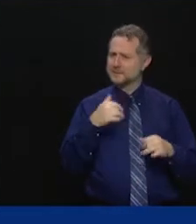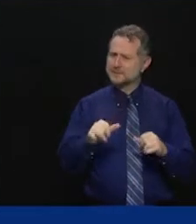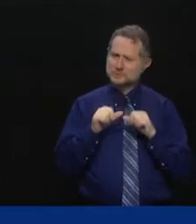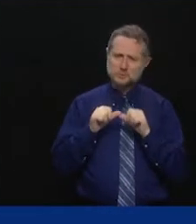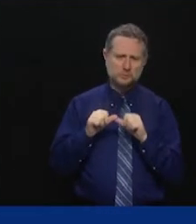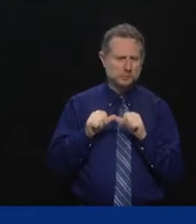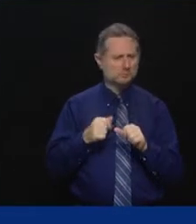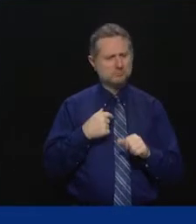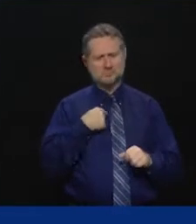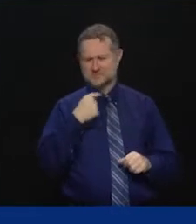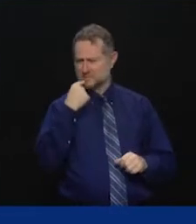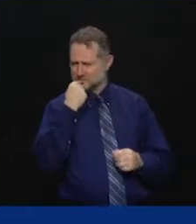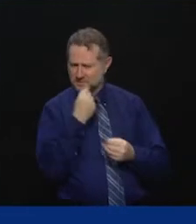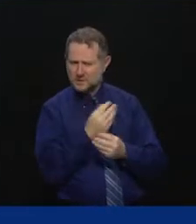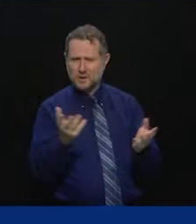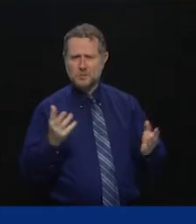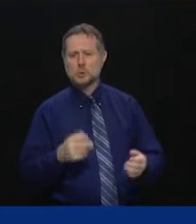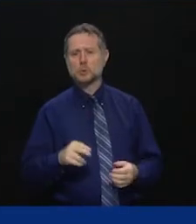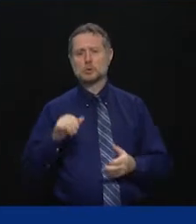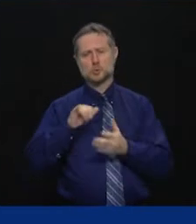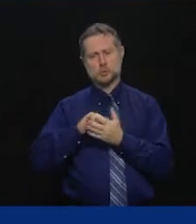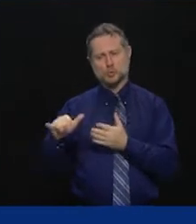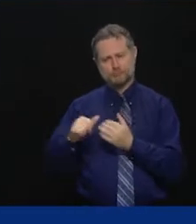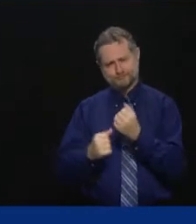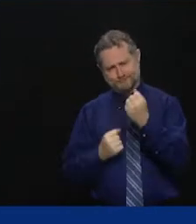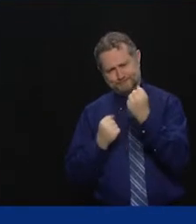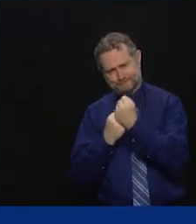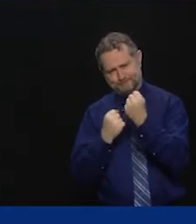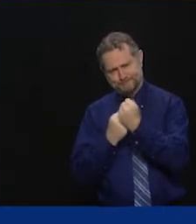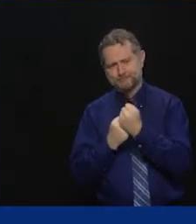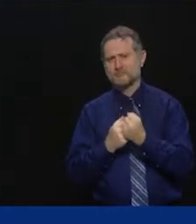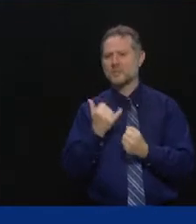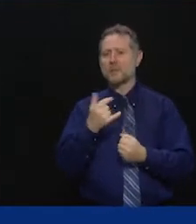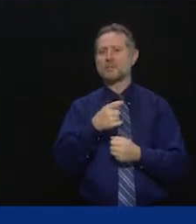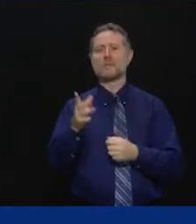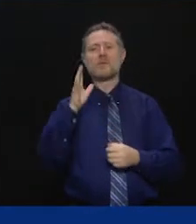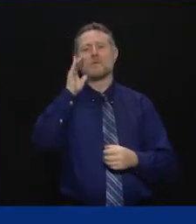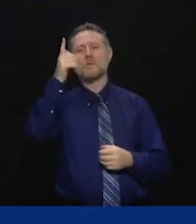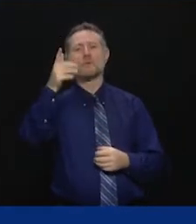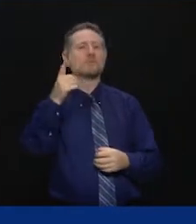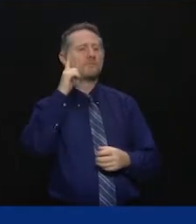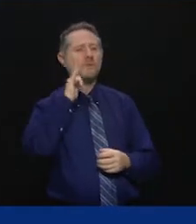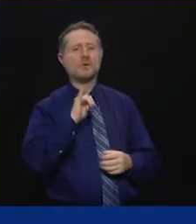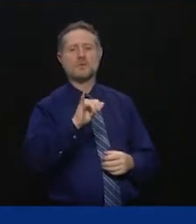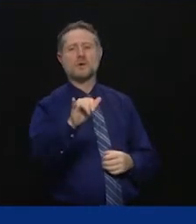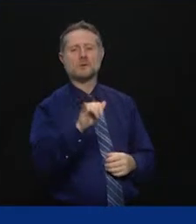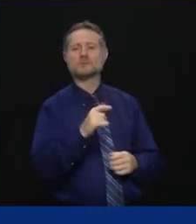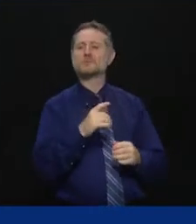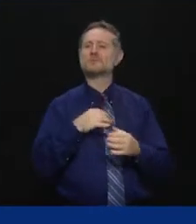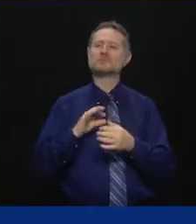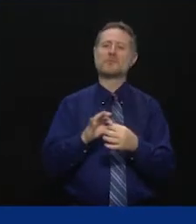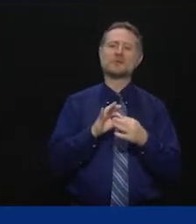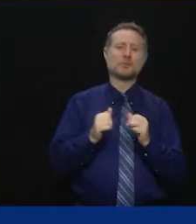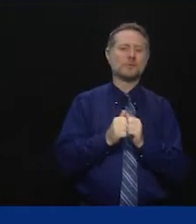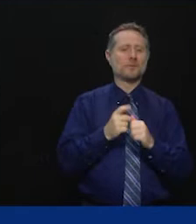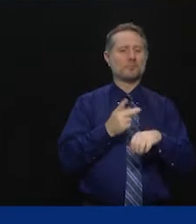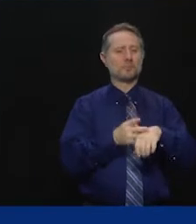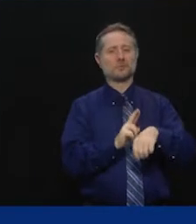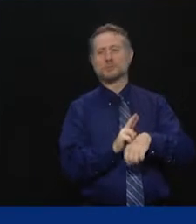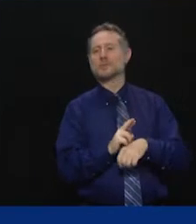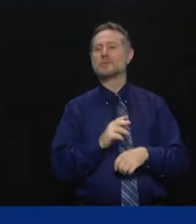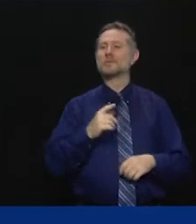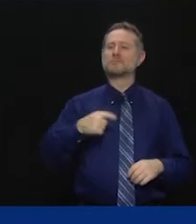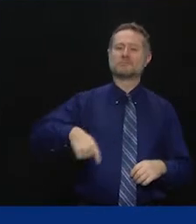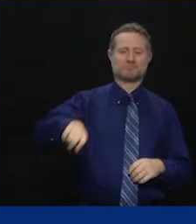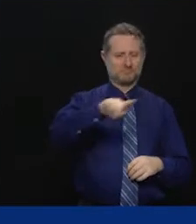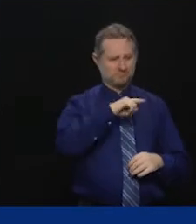State is with you now, later, and forever. We stand united with Puerto Rico. So thank you. Thank you for the opportunity to come out and